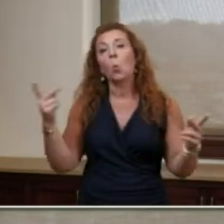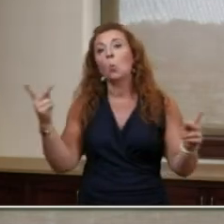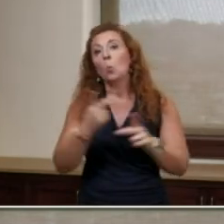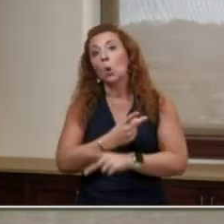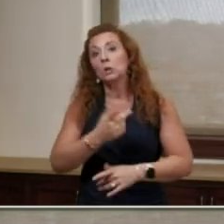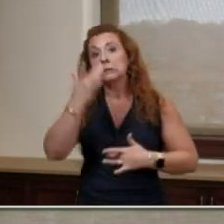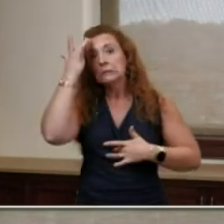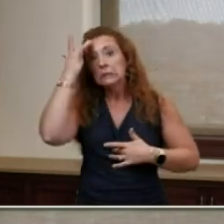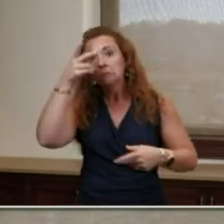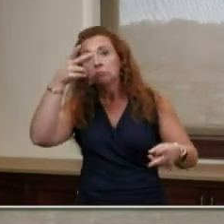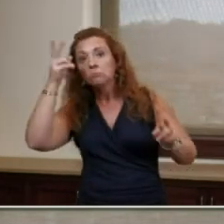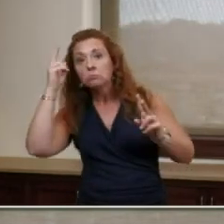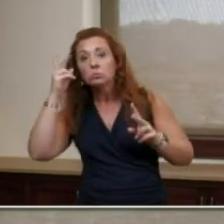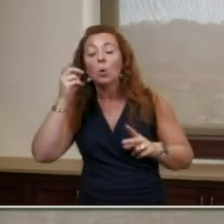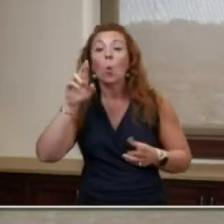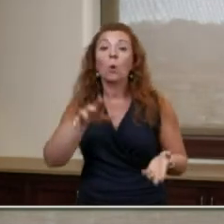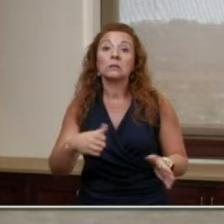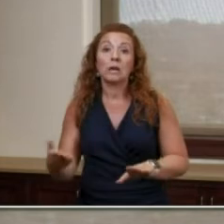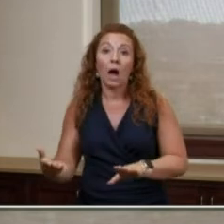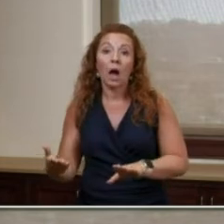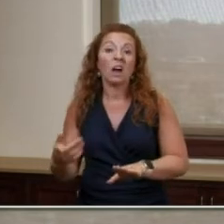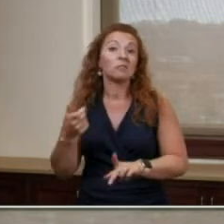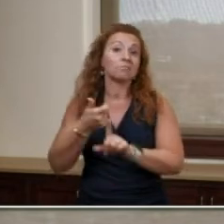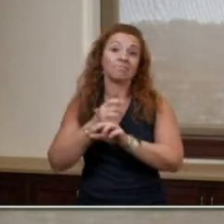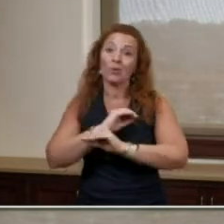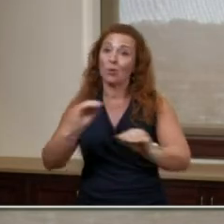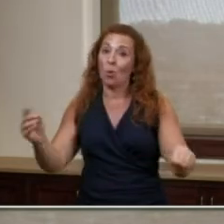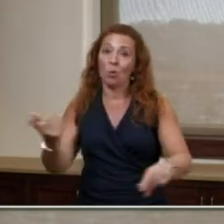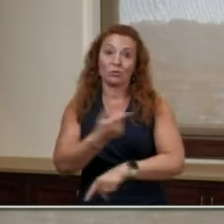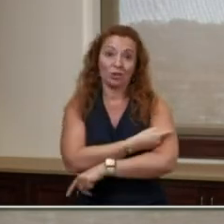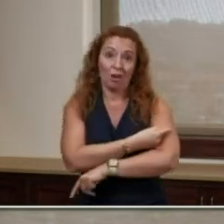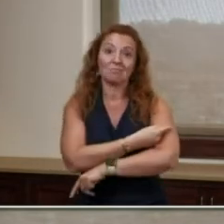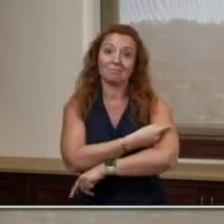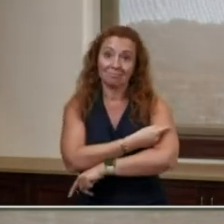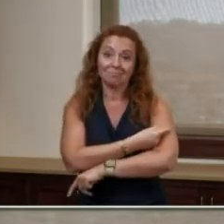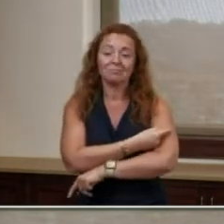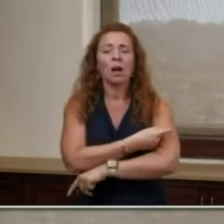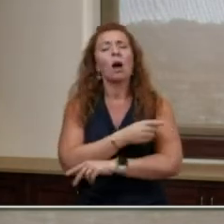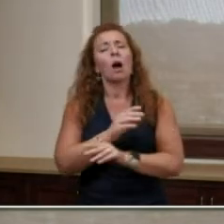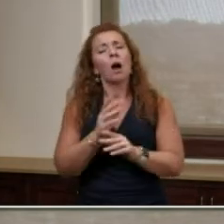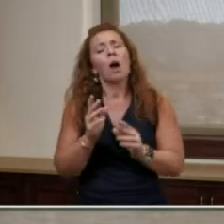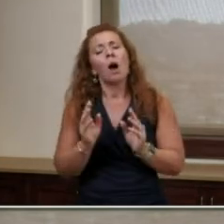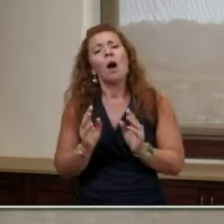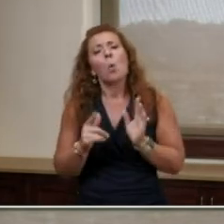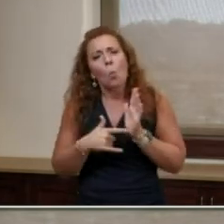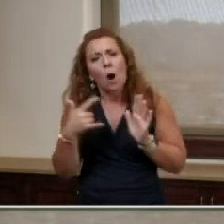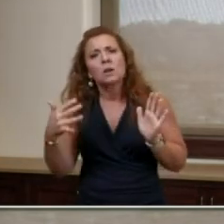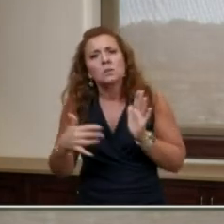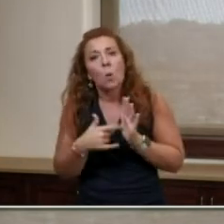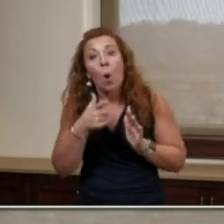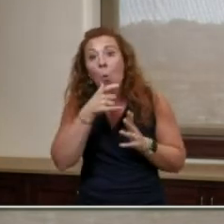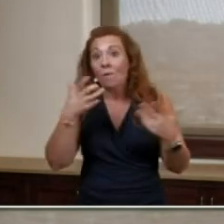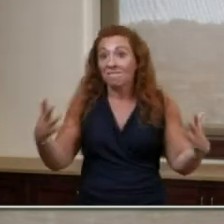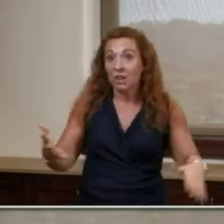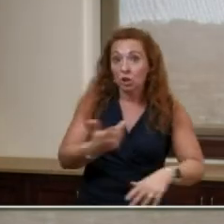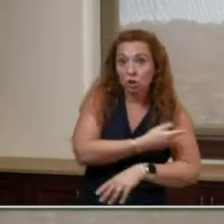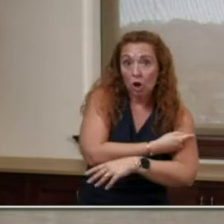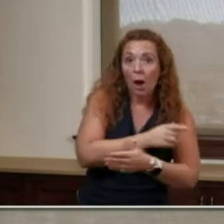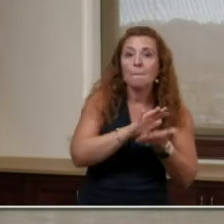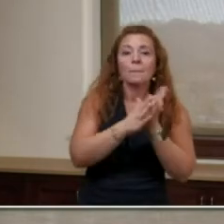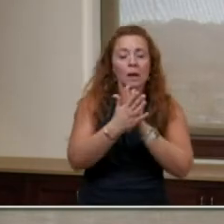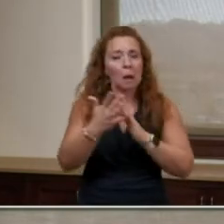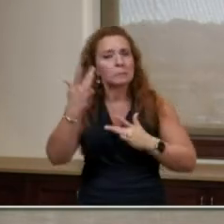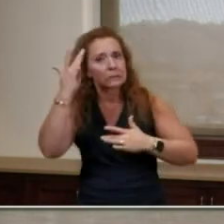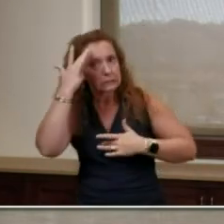die from the virus are not vaccinated. Certainly, there are some breakthrough cases in which vaccinated individuals